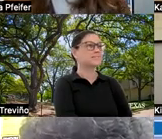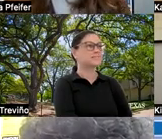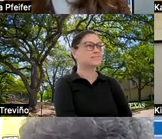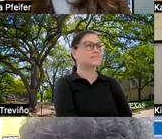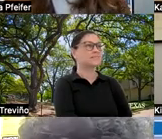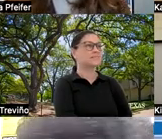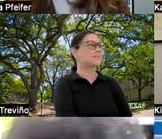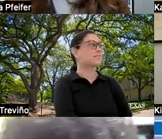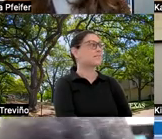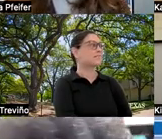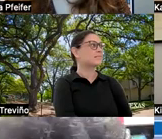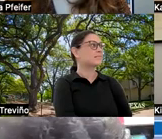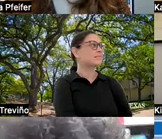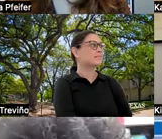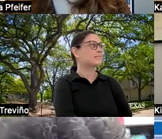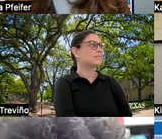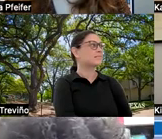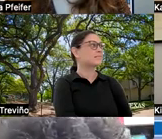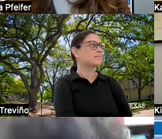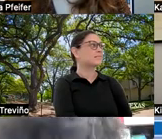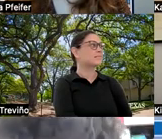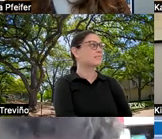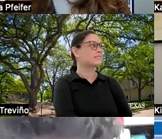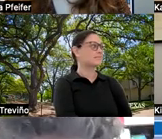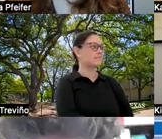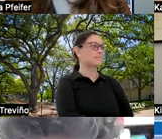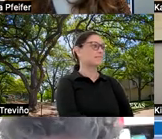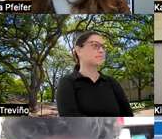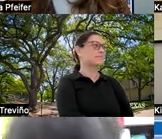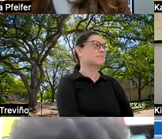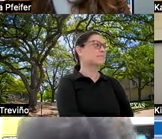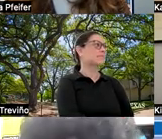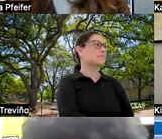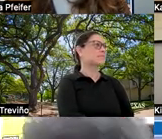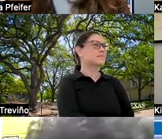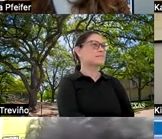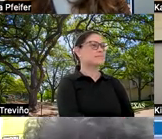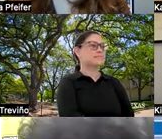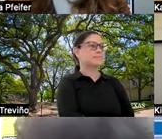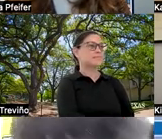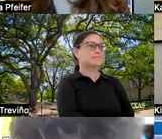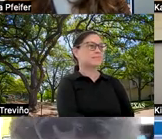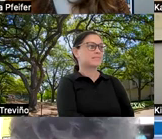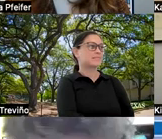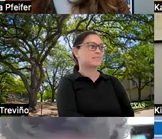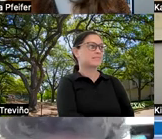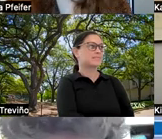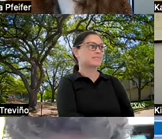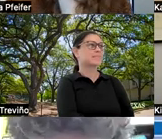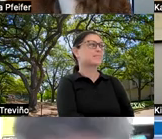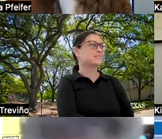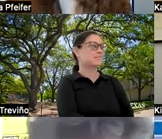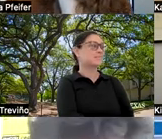today. Some of you might get to work with Chelsea and Alex in the breakout rooms, but you'll be hearing a lot from Nicole and